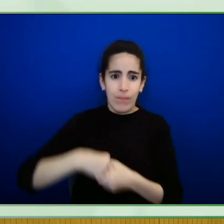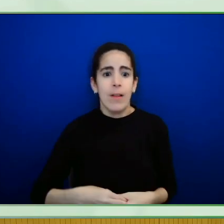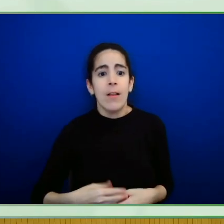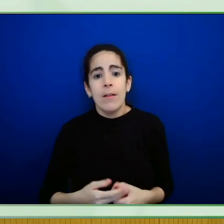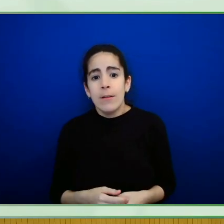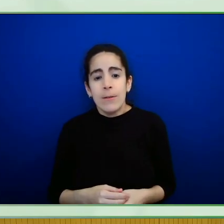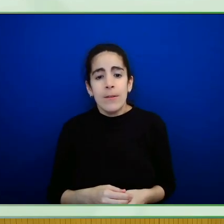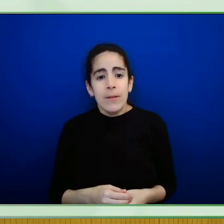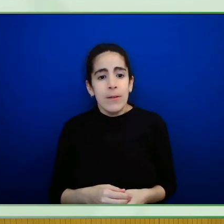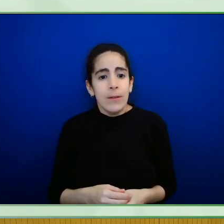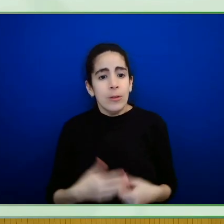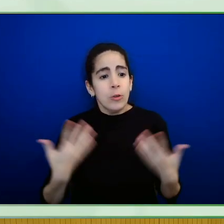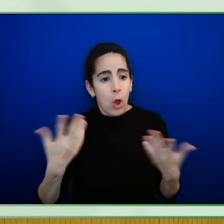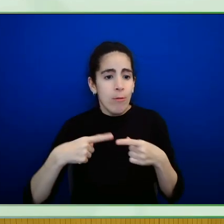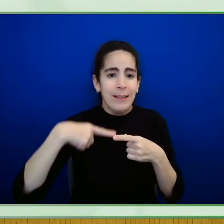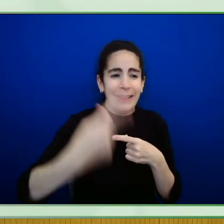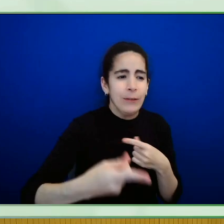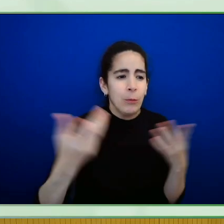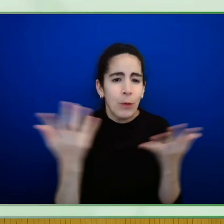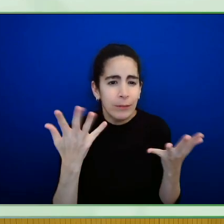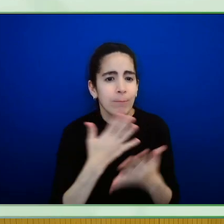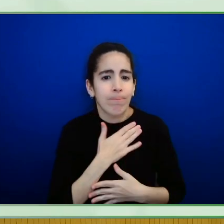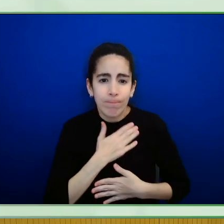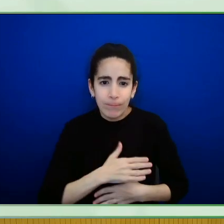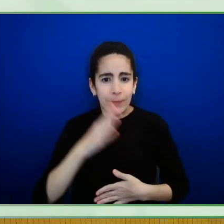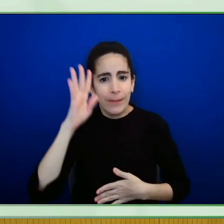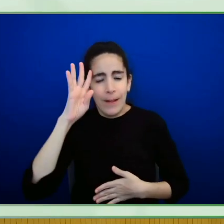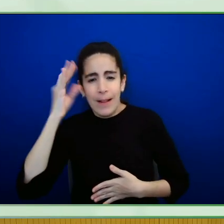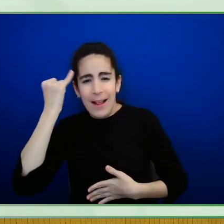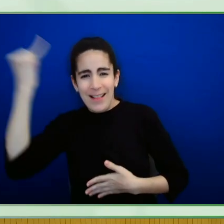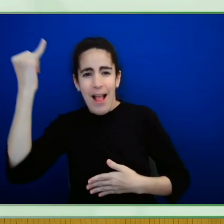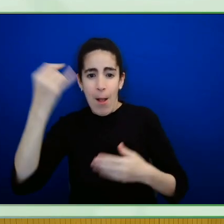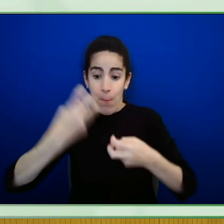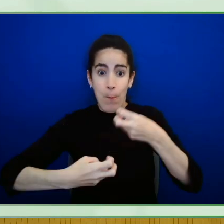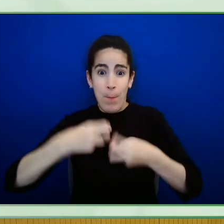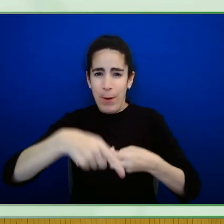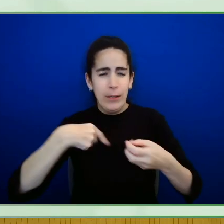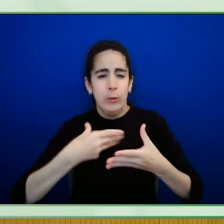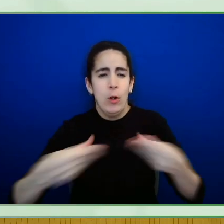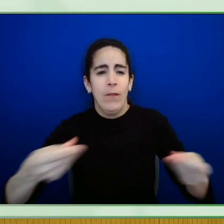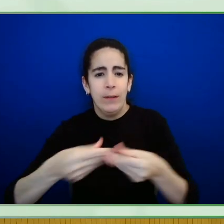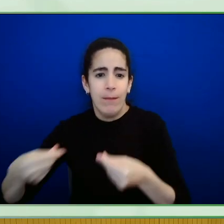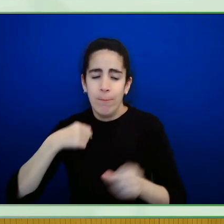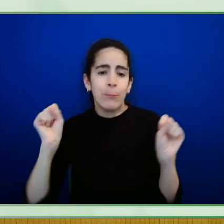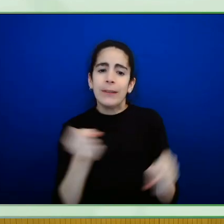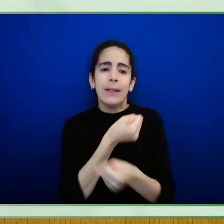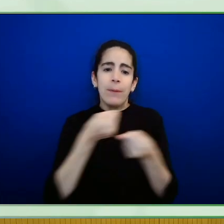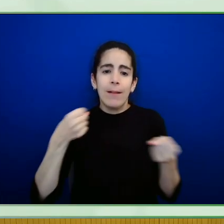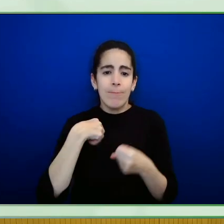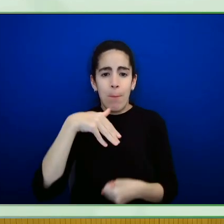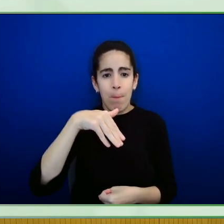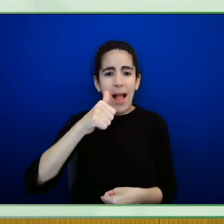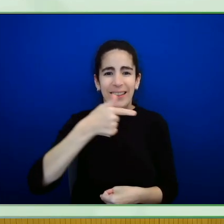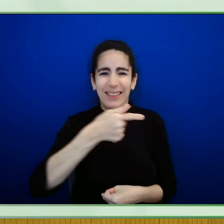are getting in love with the problem. We can't afford to get a MAD to 65 million people in the